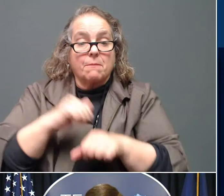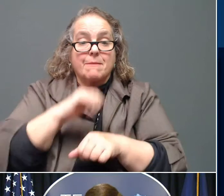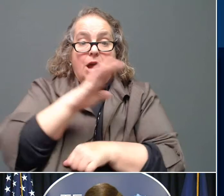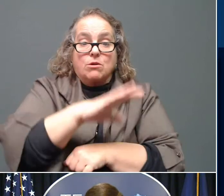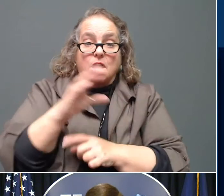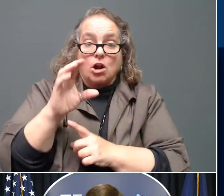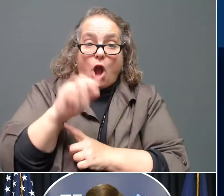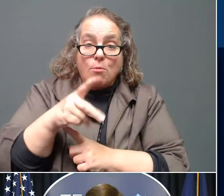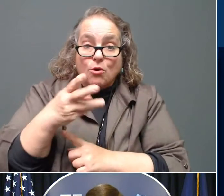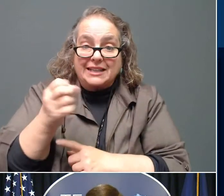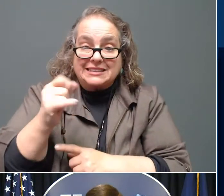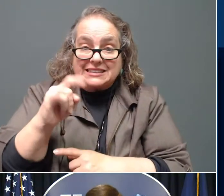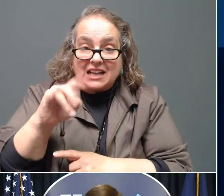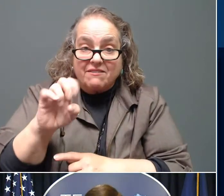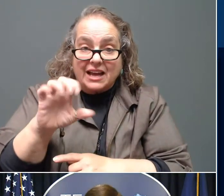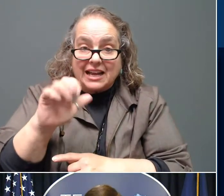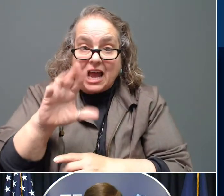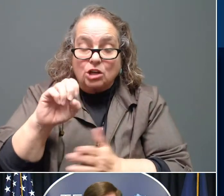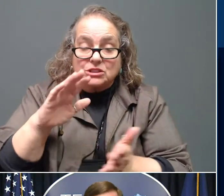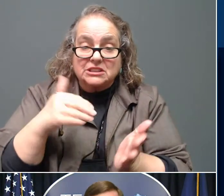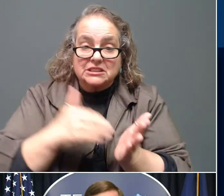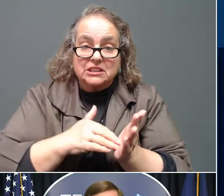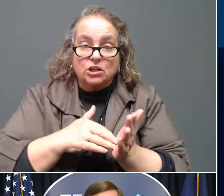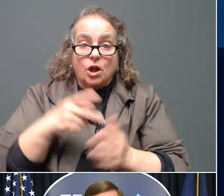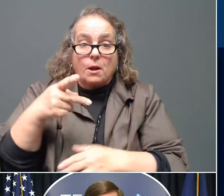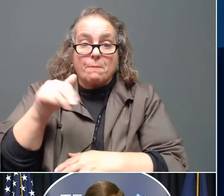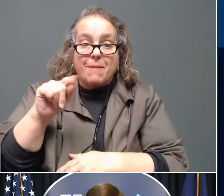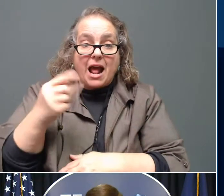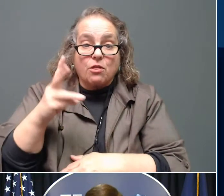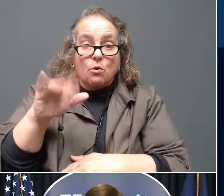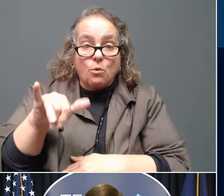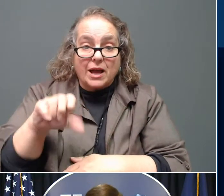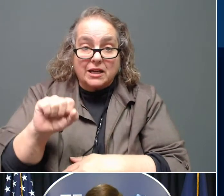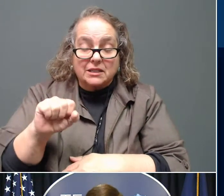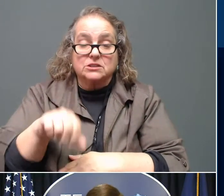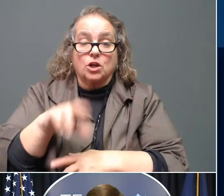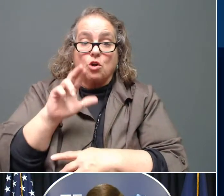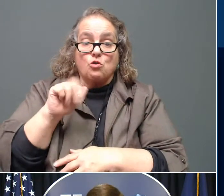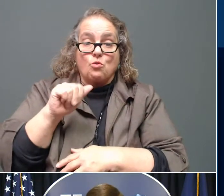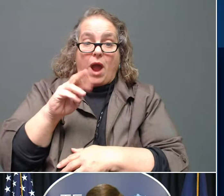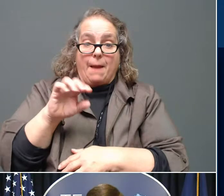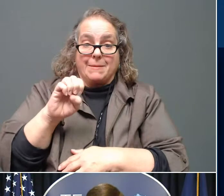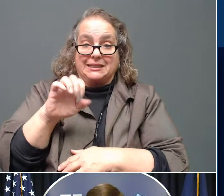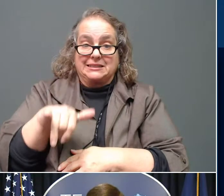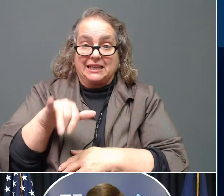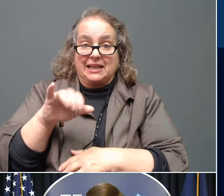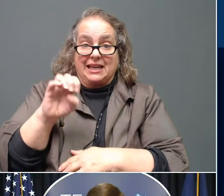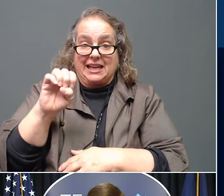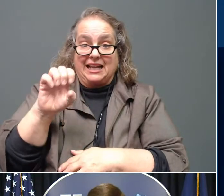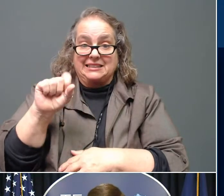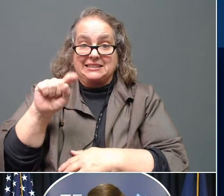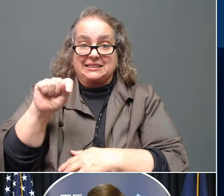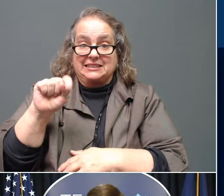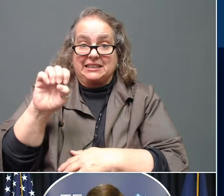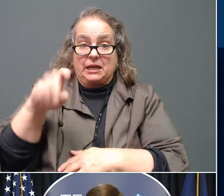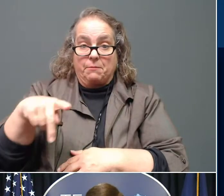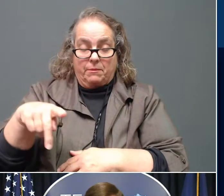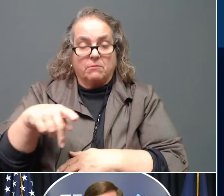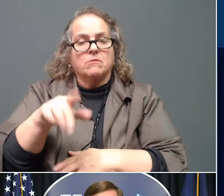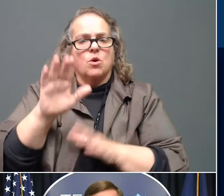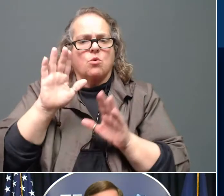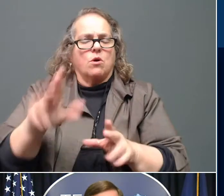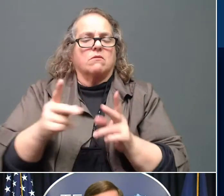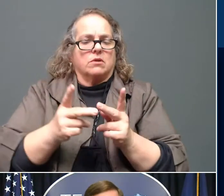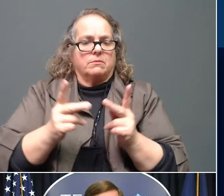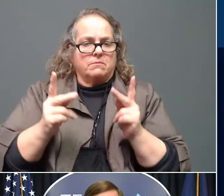Pathways, Ramey Estep, again, a group that I got to tour their facility and just see